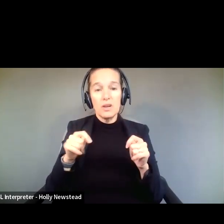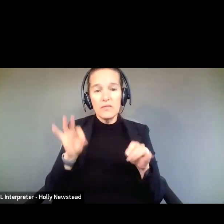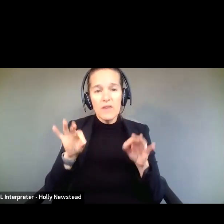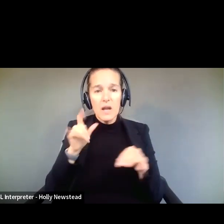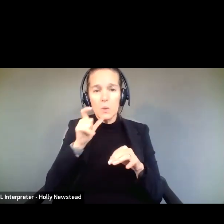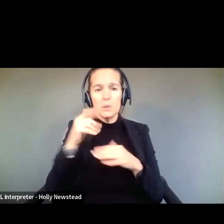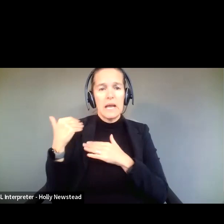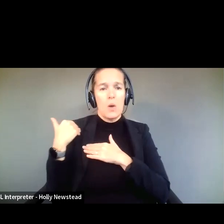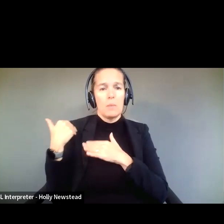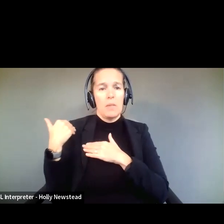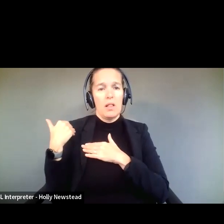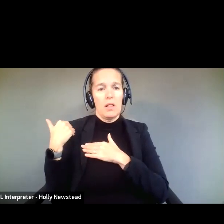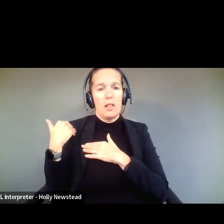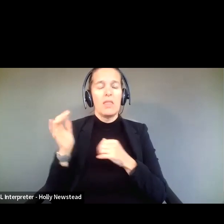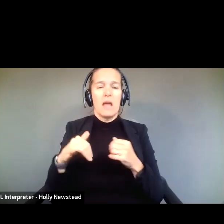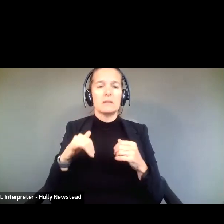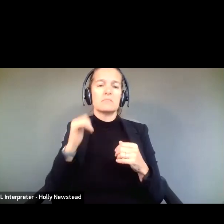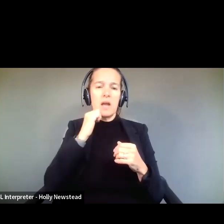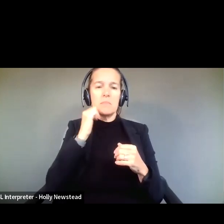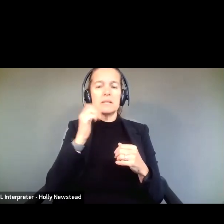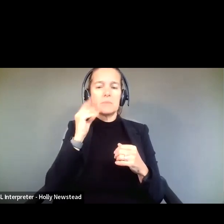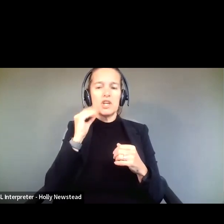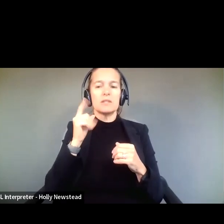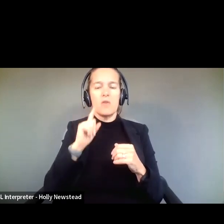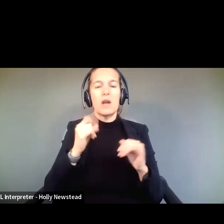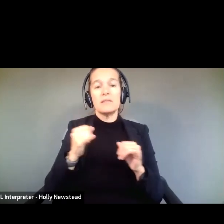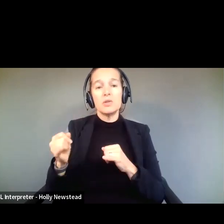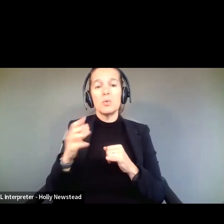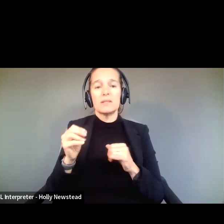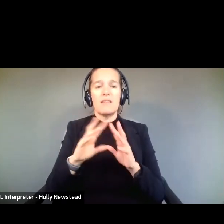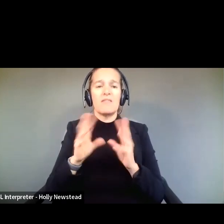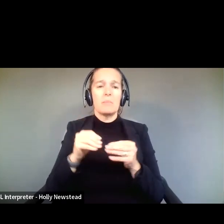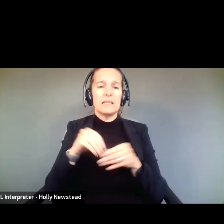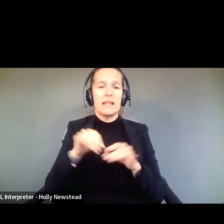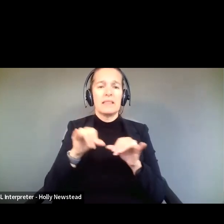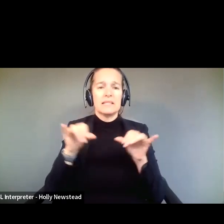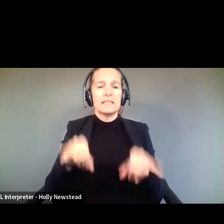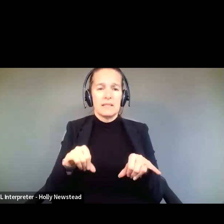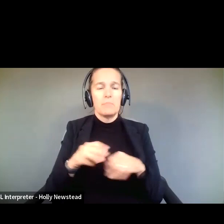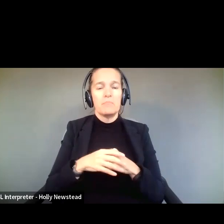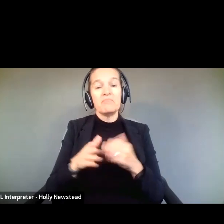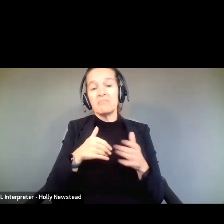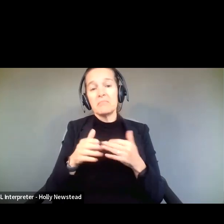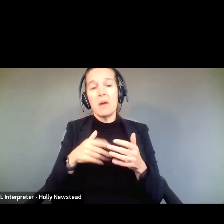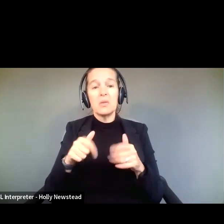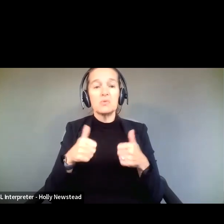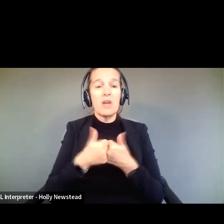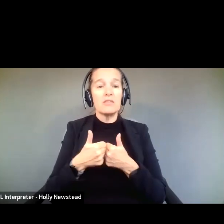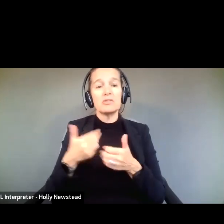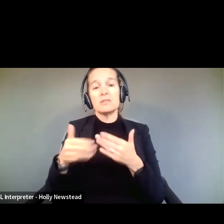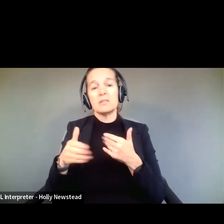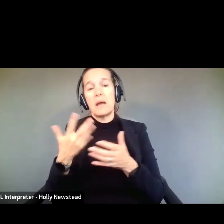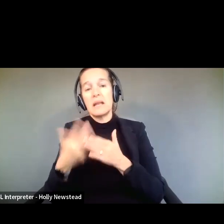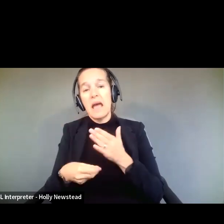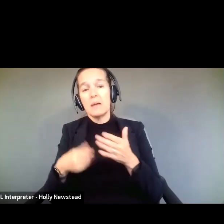accountable. This is a common experience for individuals and families in the system. Despite these challenges, despite the gaps,